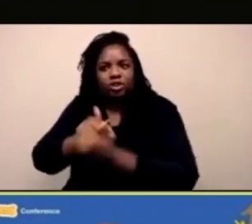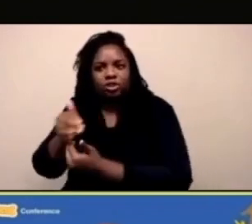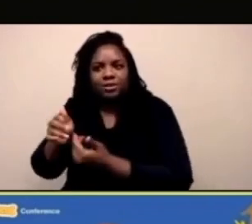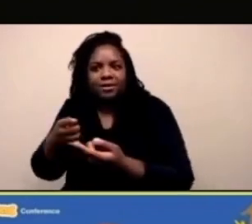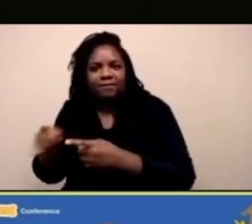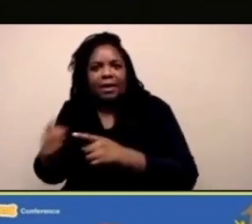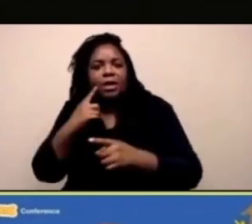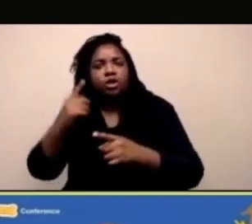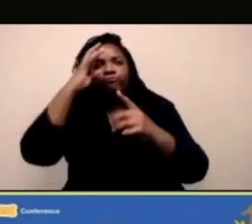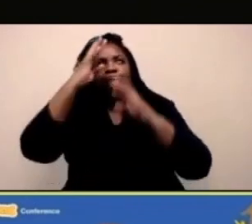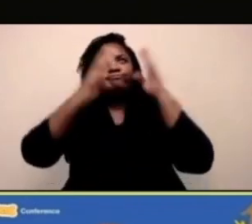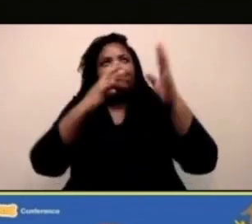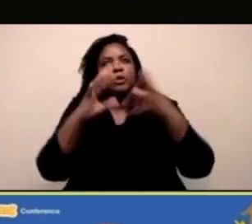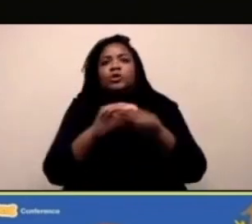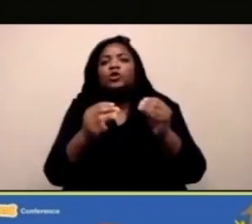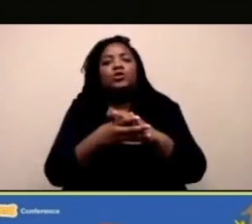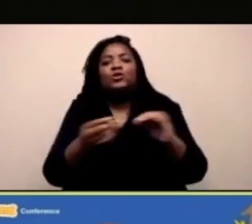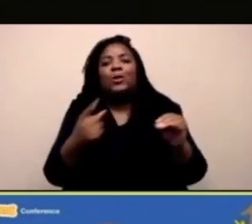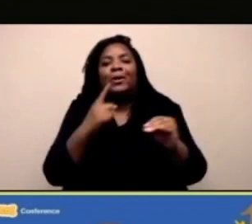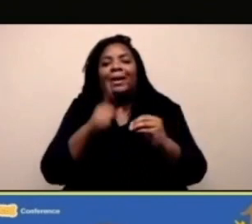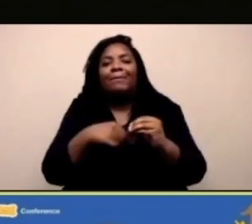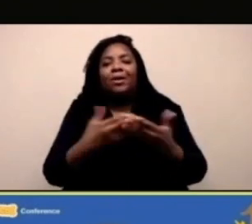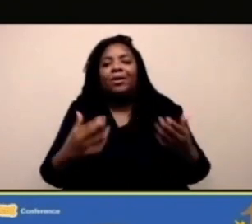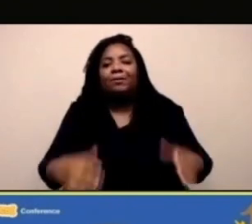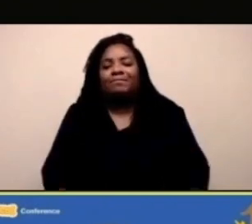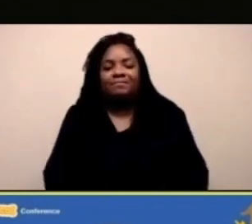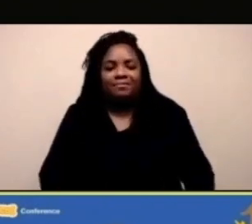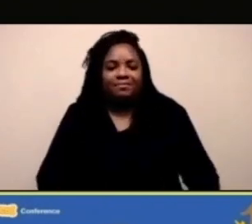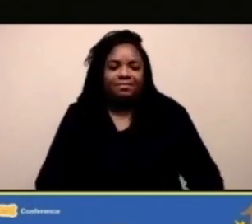idea of what this story might be saying or talking about.